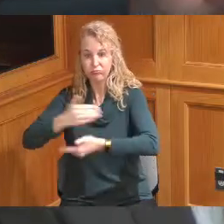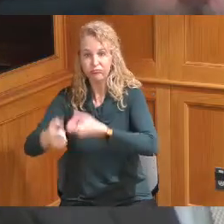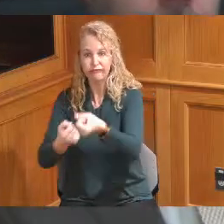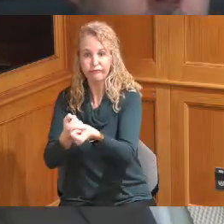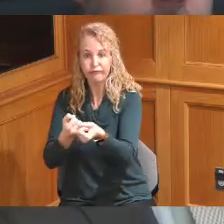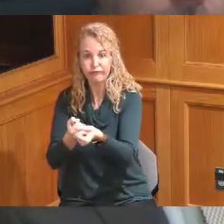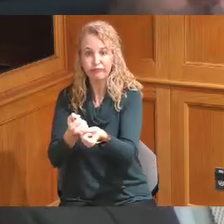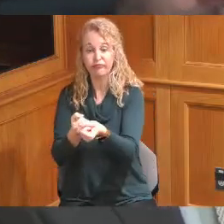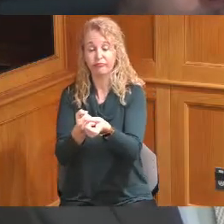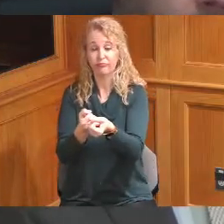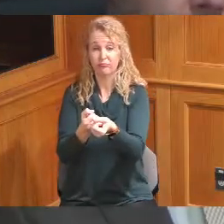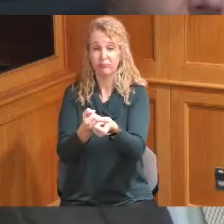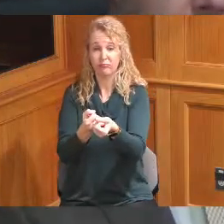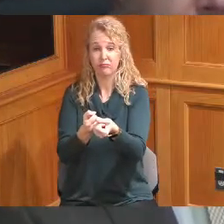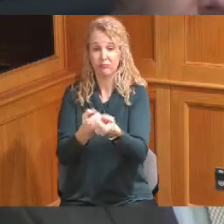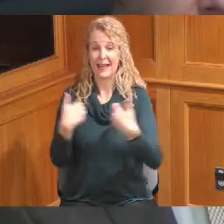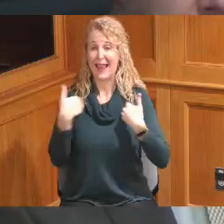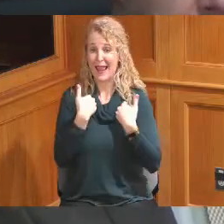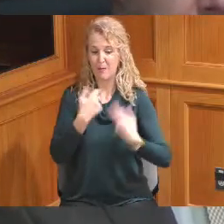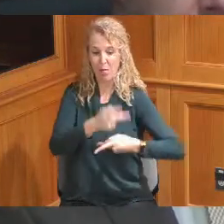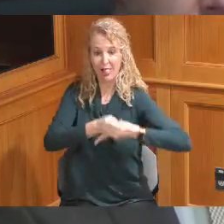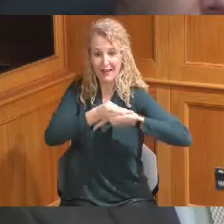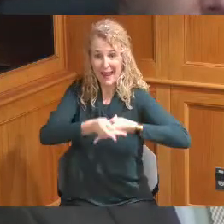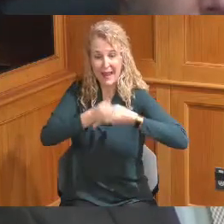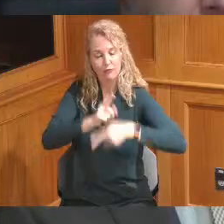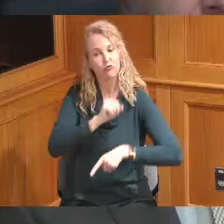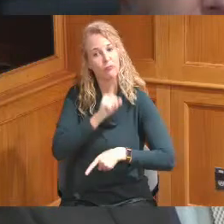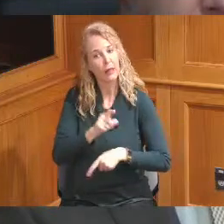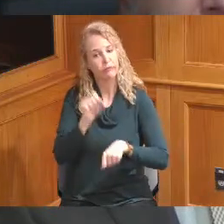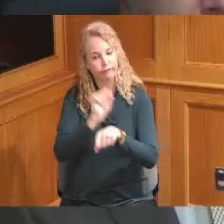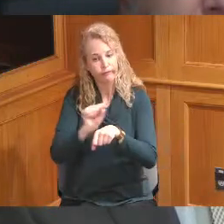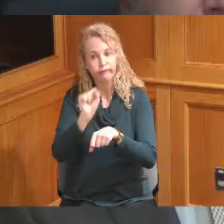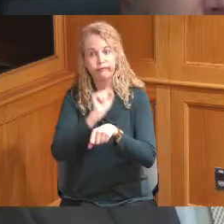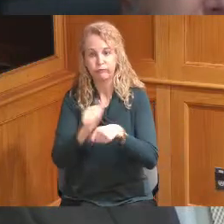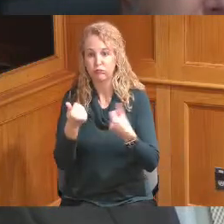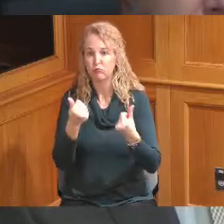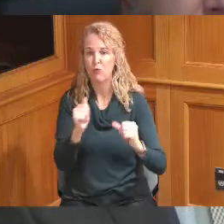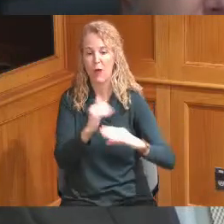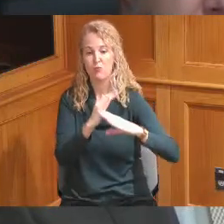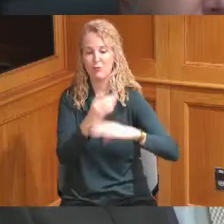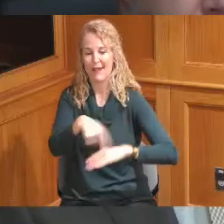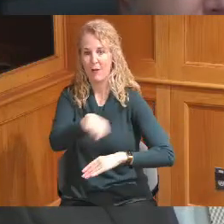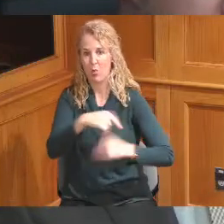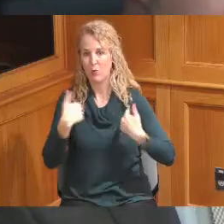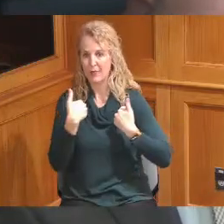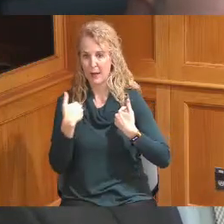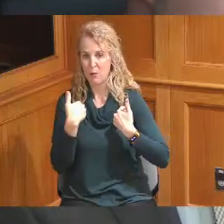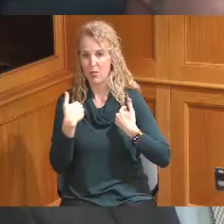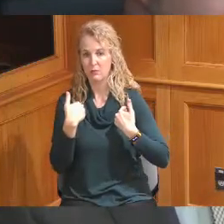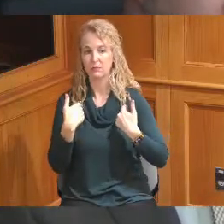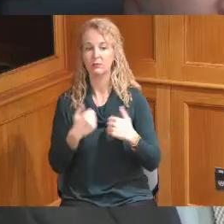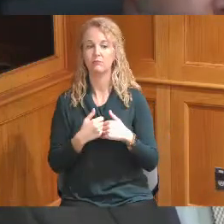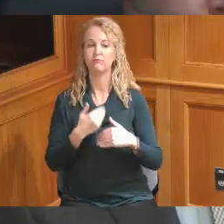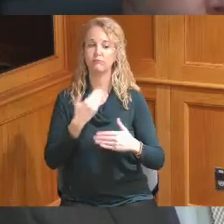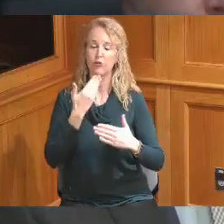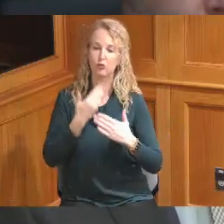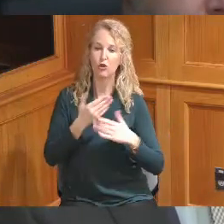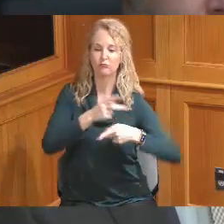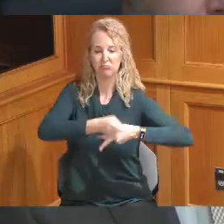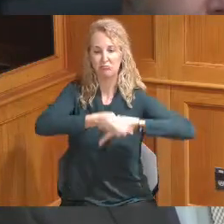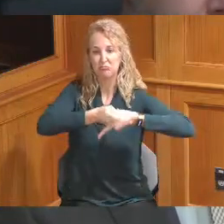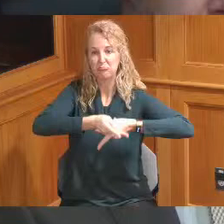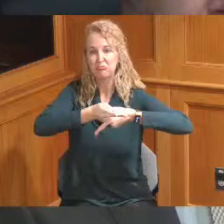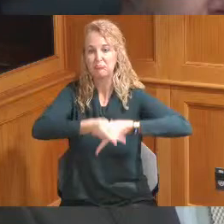In the meantime, Animal Cares is doing a good job of trying to keep those animals safe and in good stead and giving